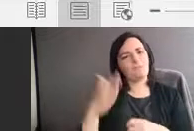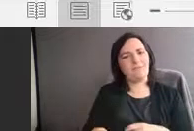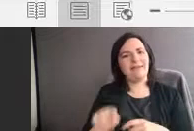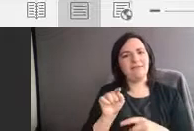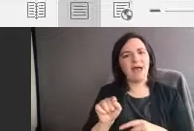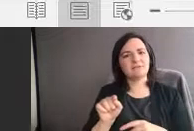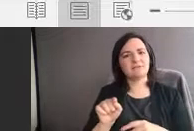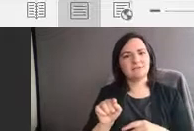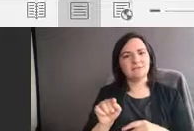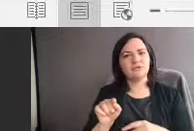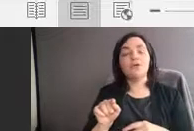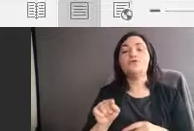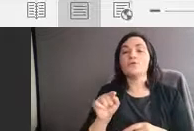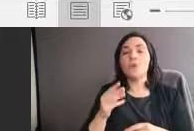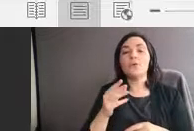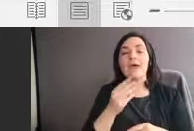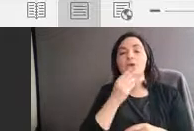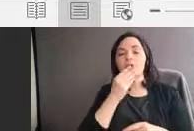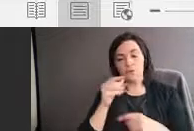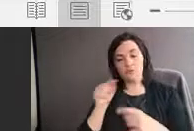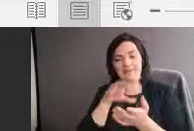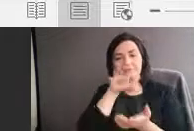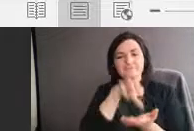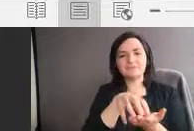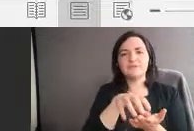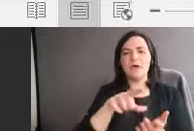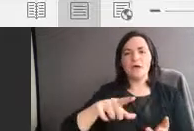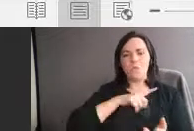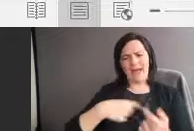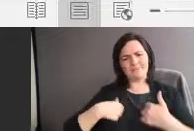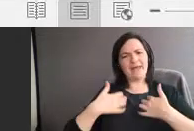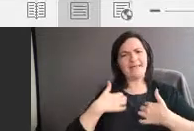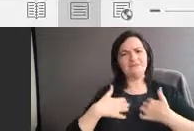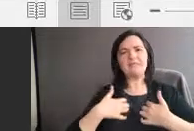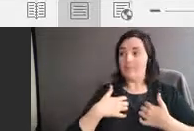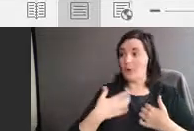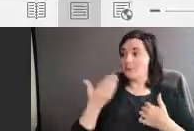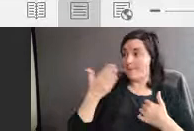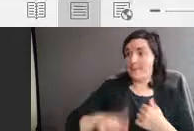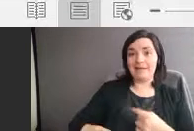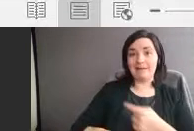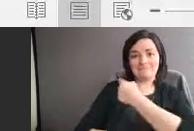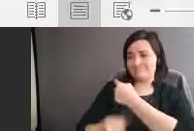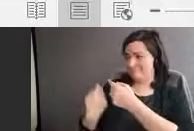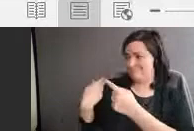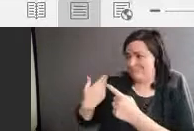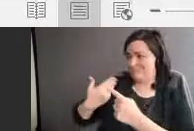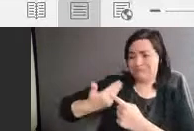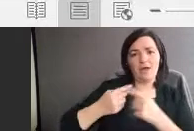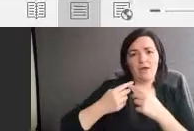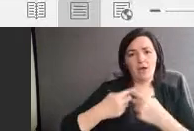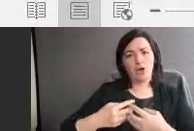that as a justification for your interest, is that lots of other researchers have looked into this area.